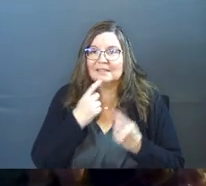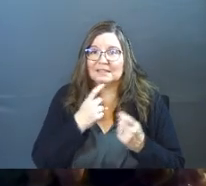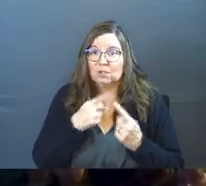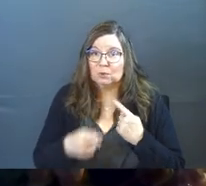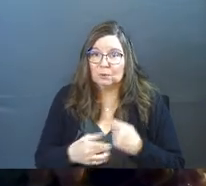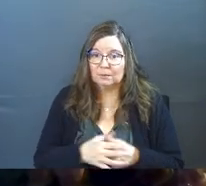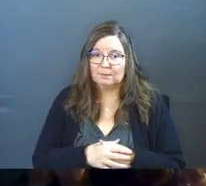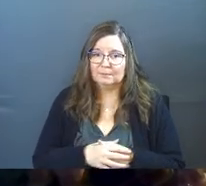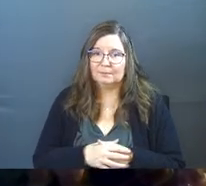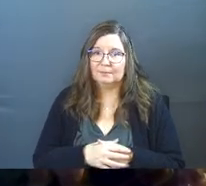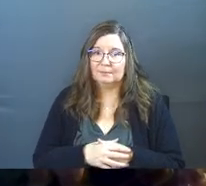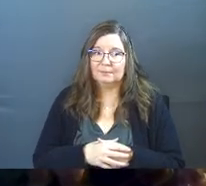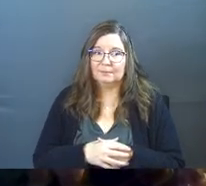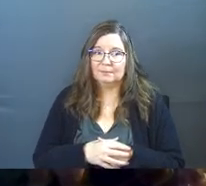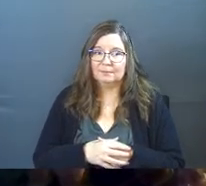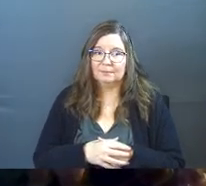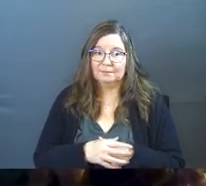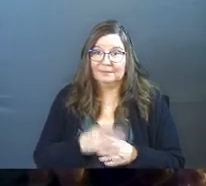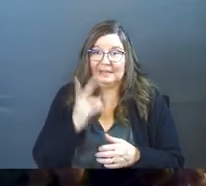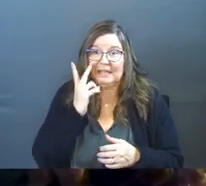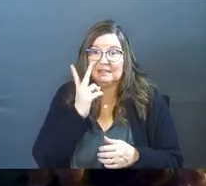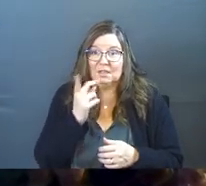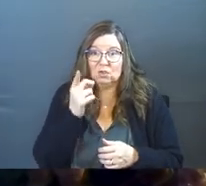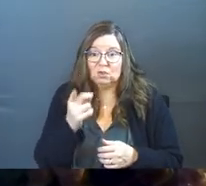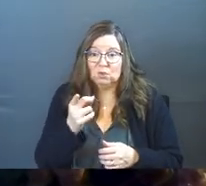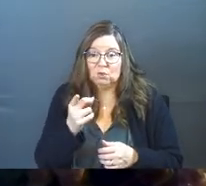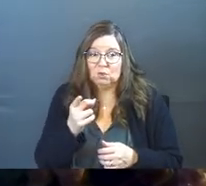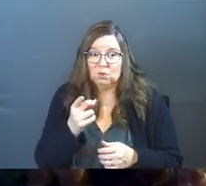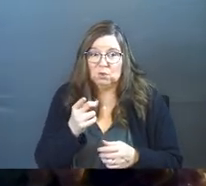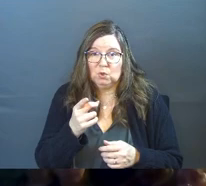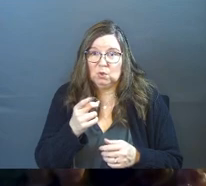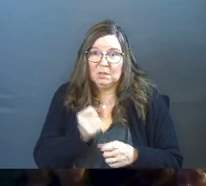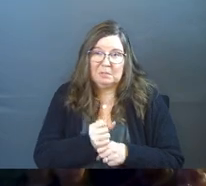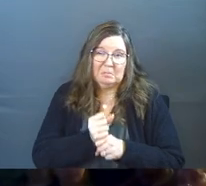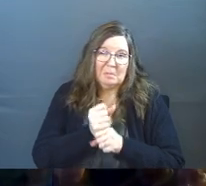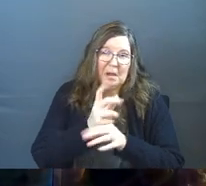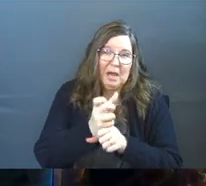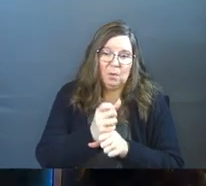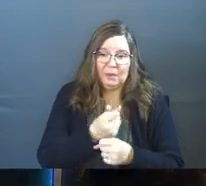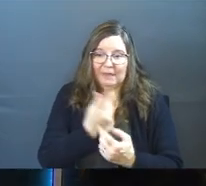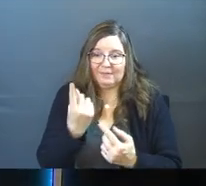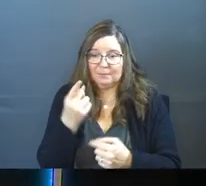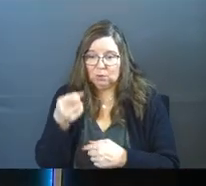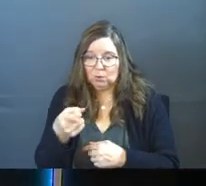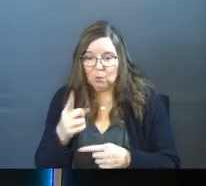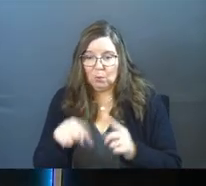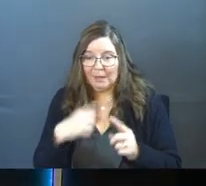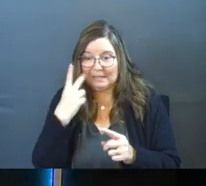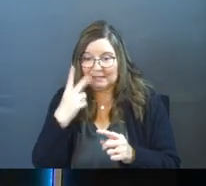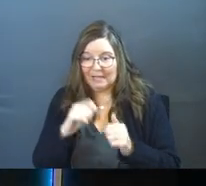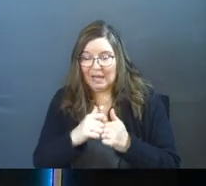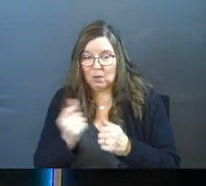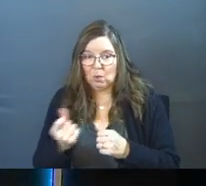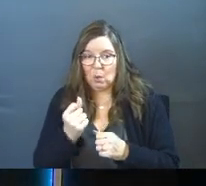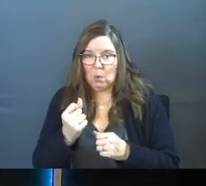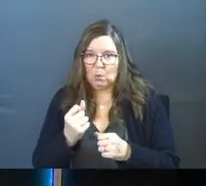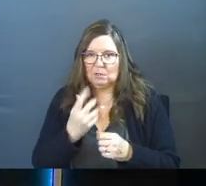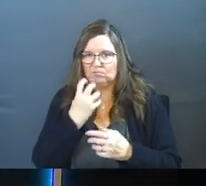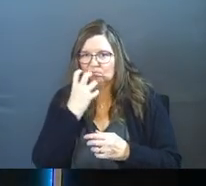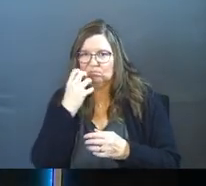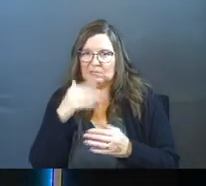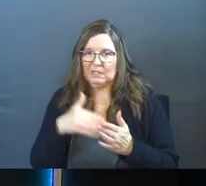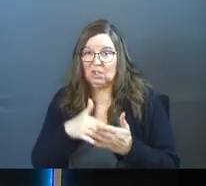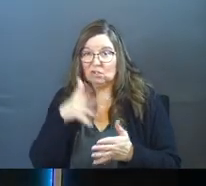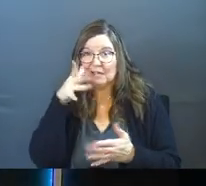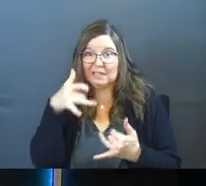you? They've seen you rip your friend's head off when they confess something to you, or they see how you hold that grudge against your